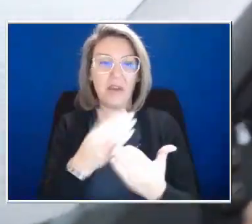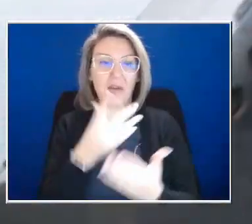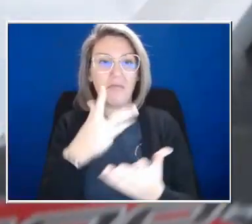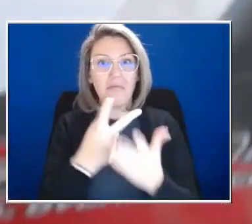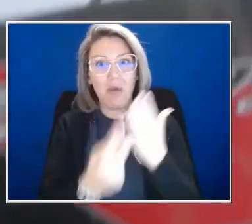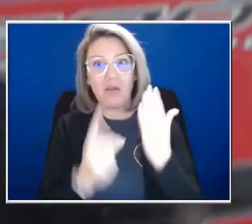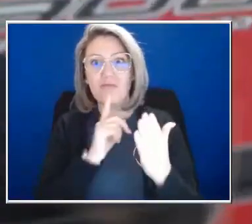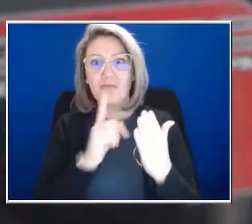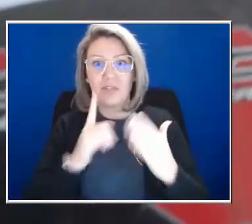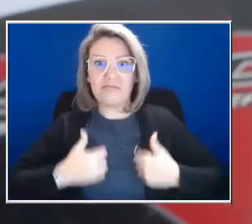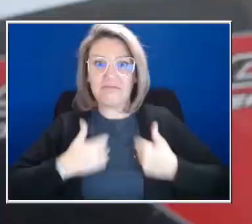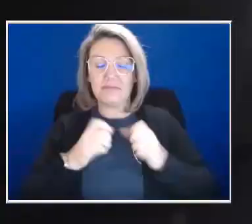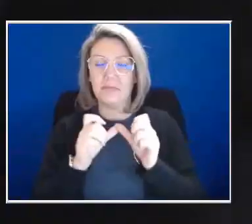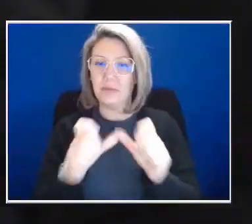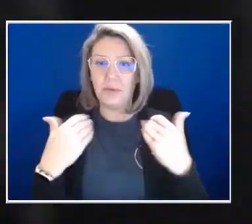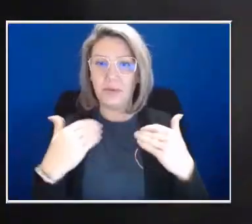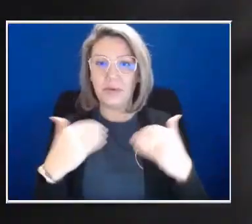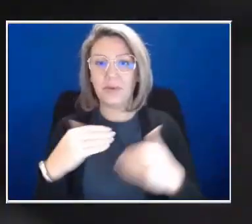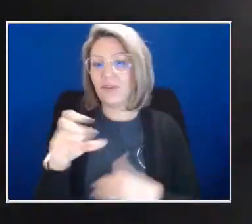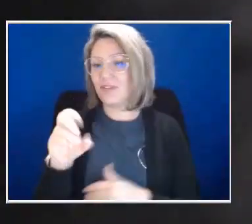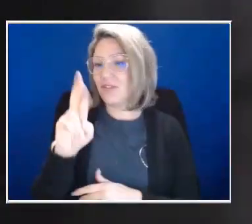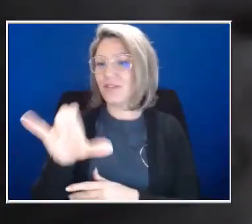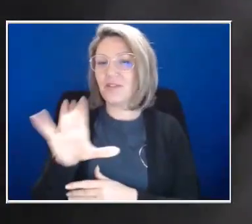Corey Kliewer is in his element,